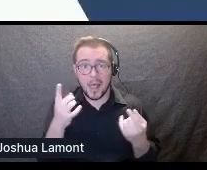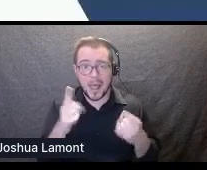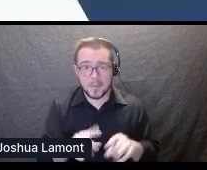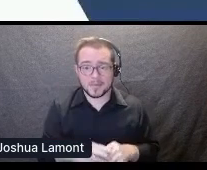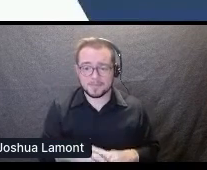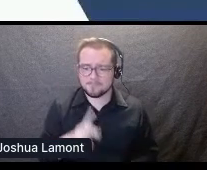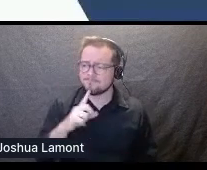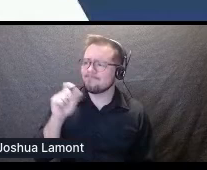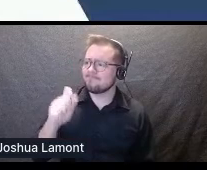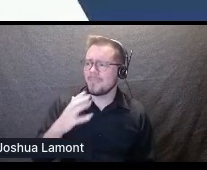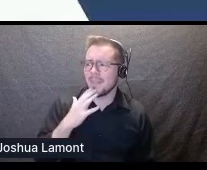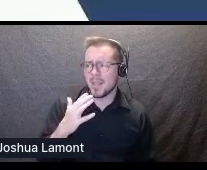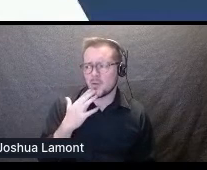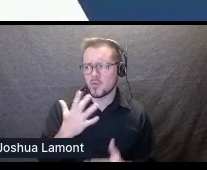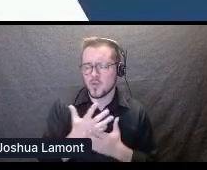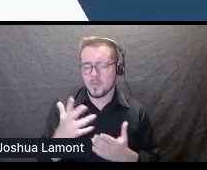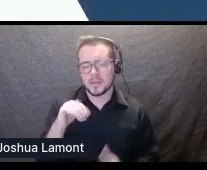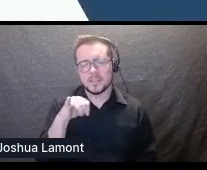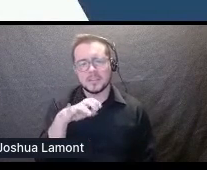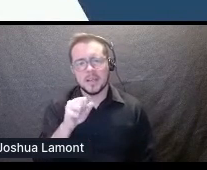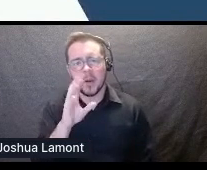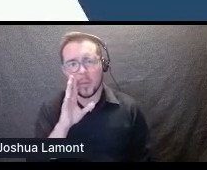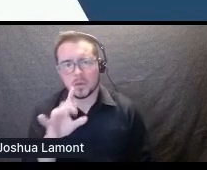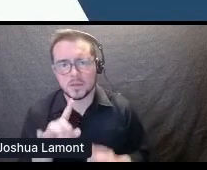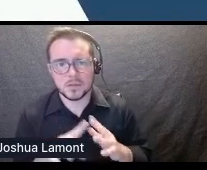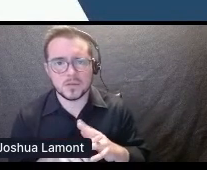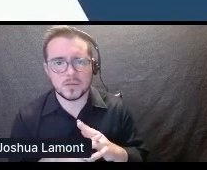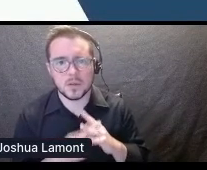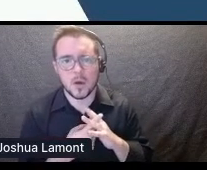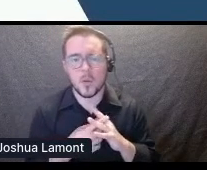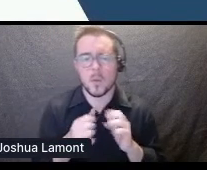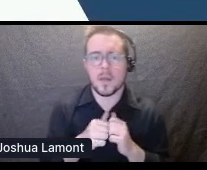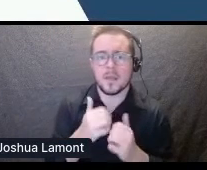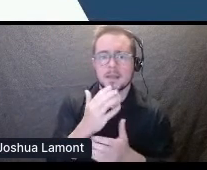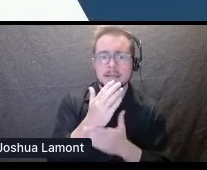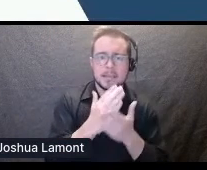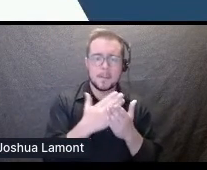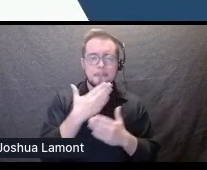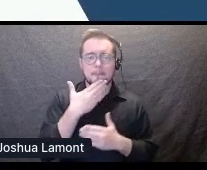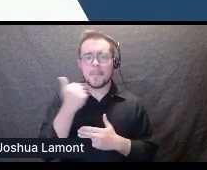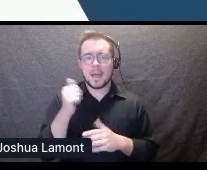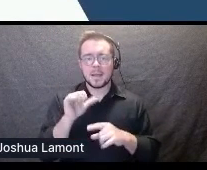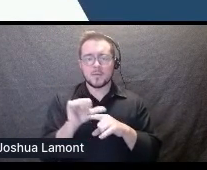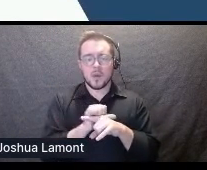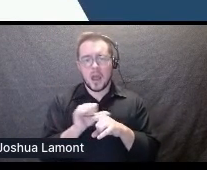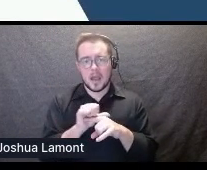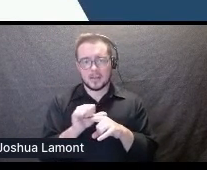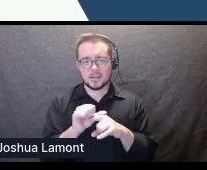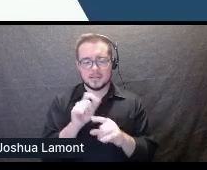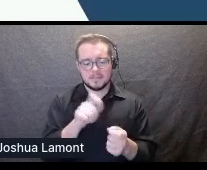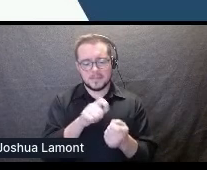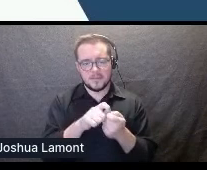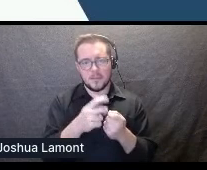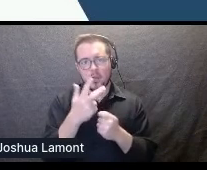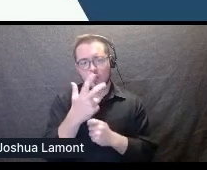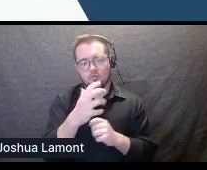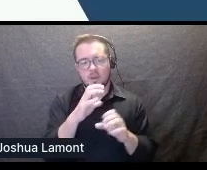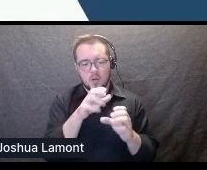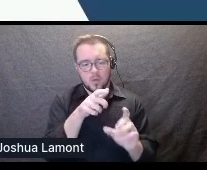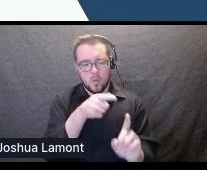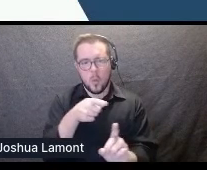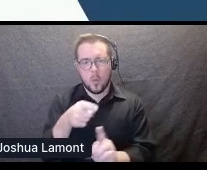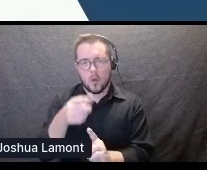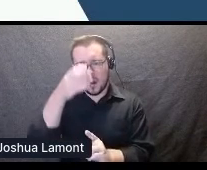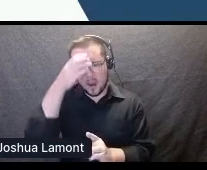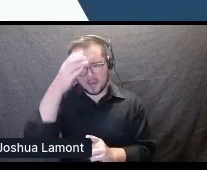Yeah, so we're just going to start off with some best practices, and in particular, 3 core concepts, which are to recognize how little